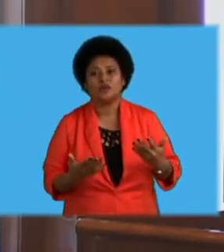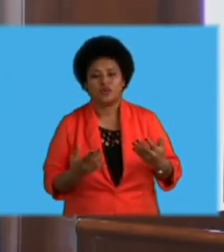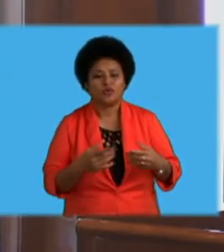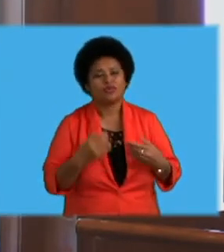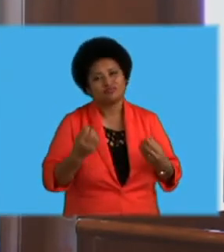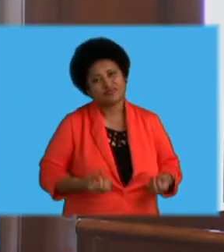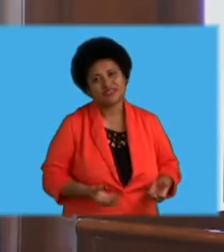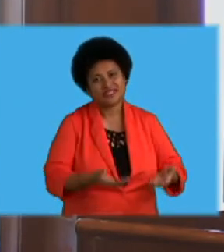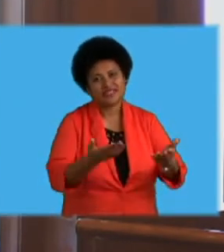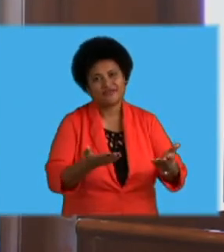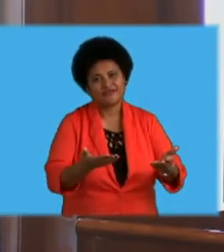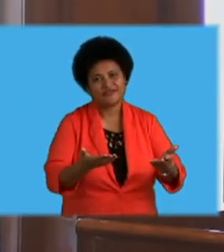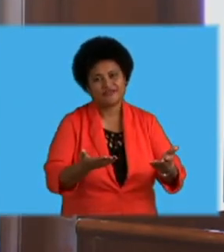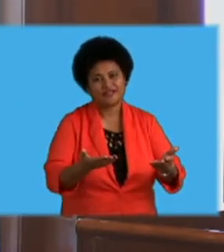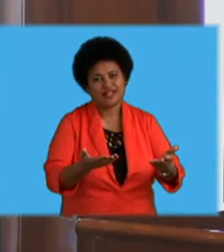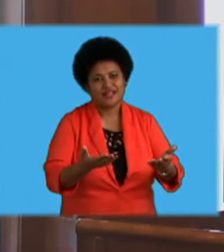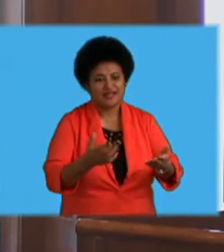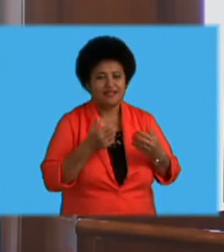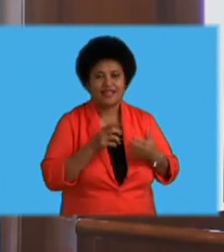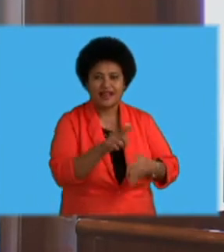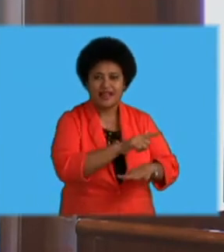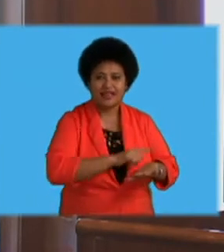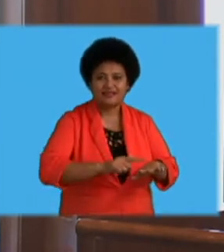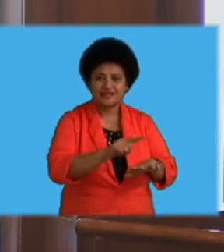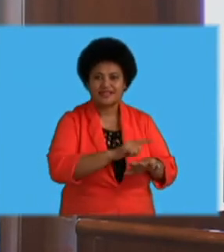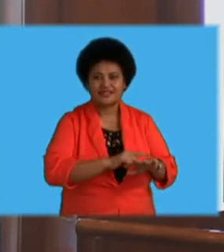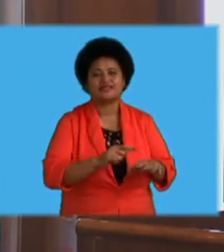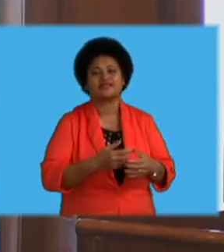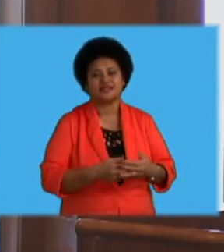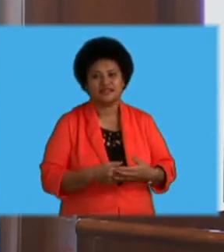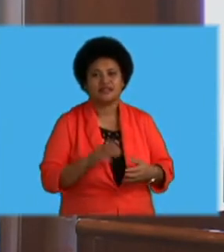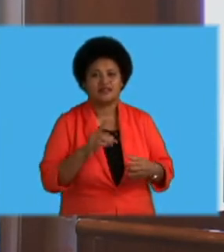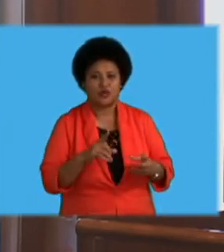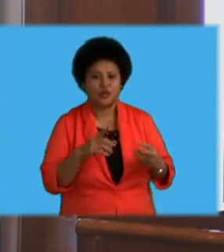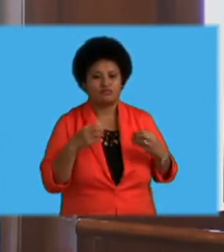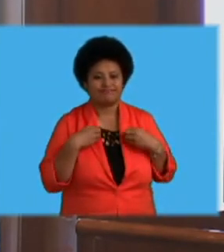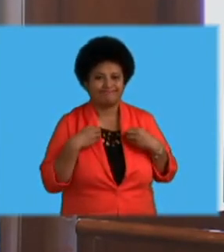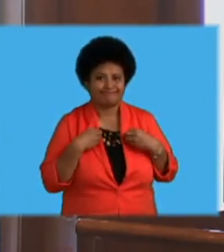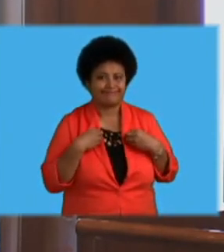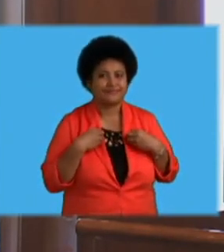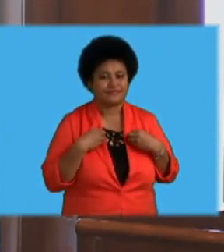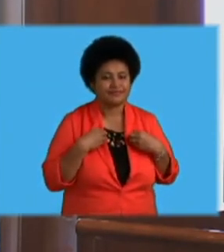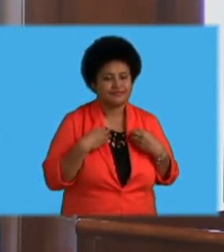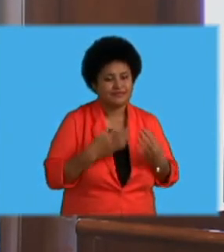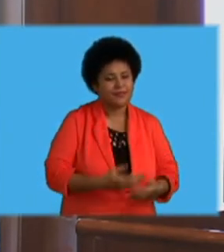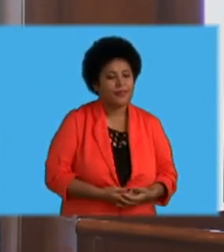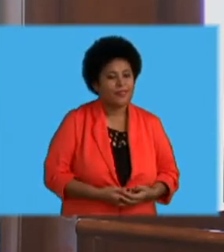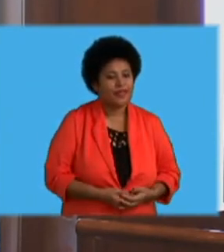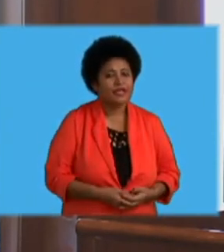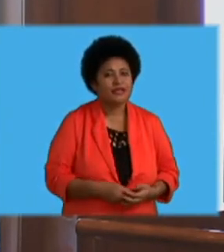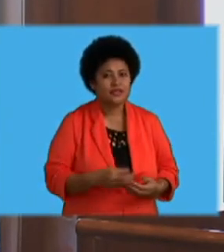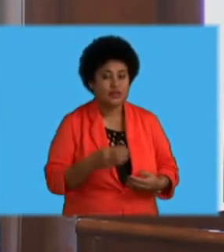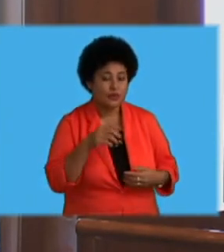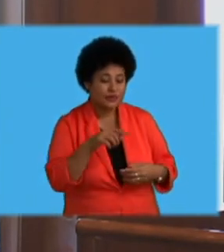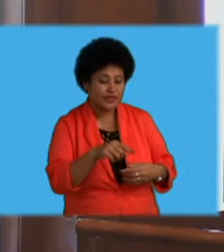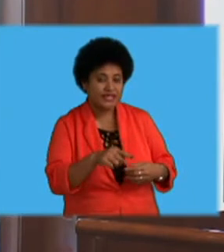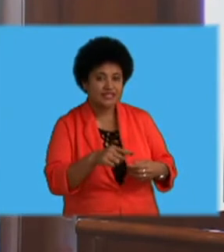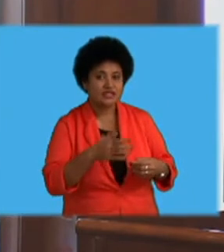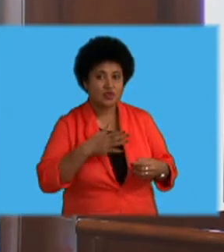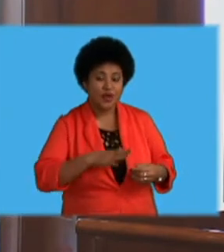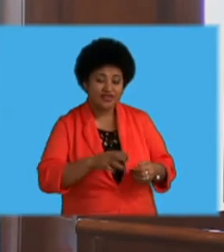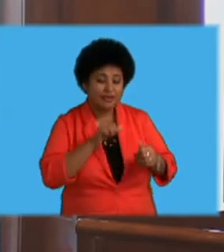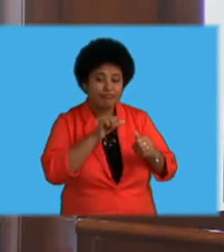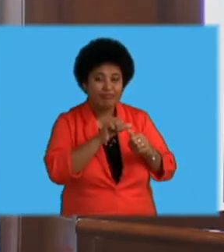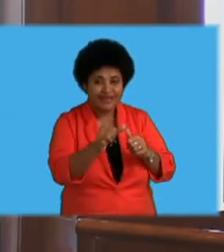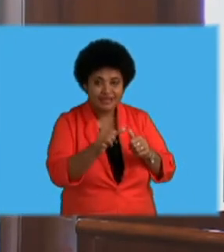voluntarily deposited their land for investment purposes through the Land Use Act. The intent to secure best deals for the